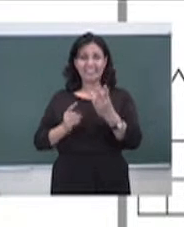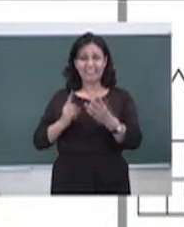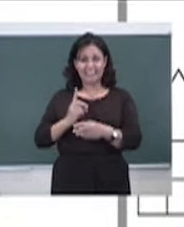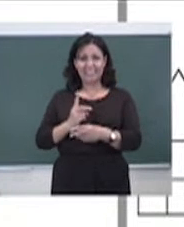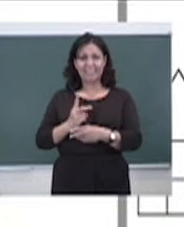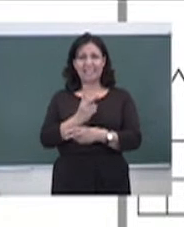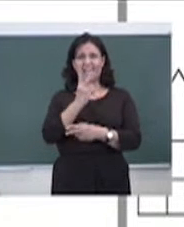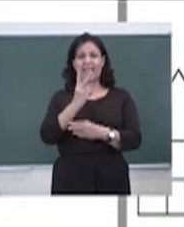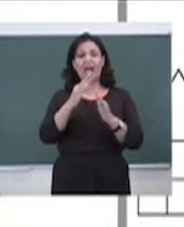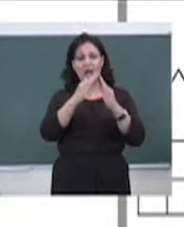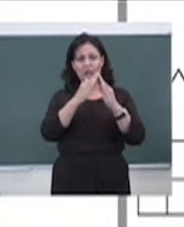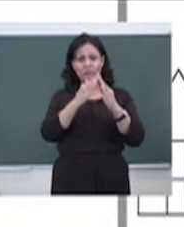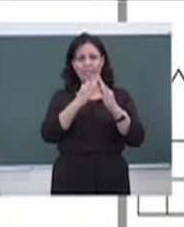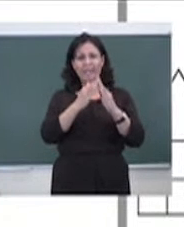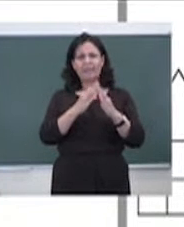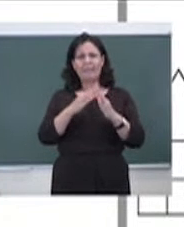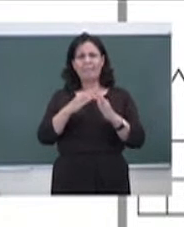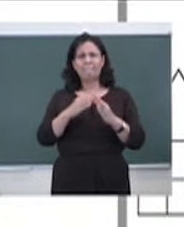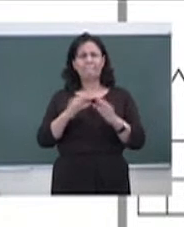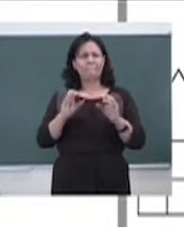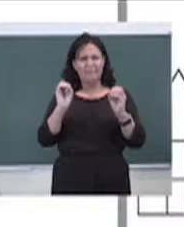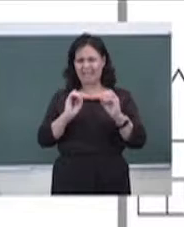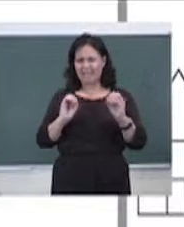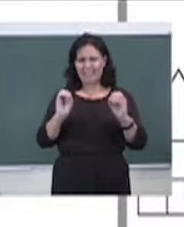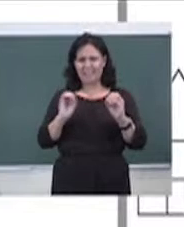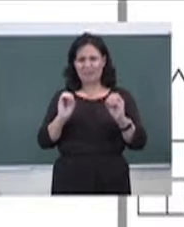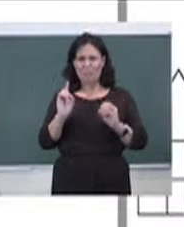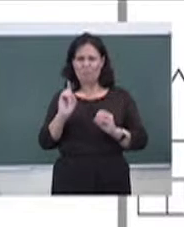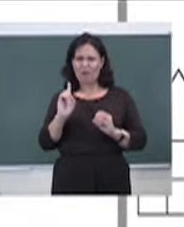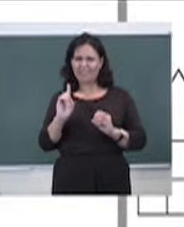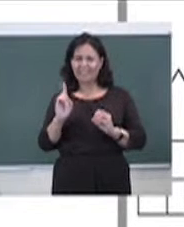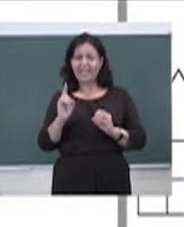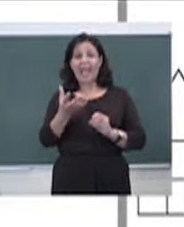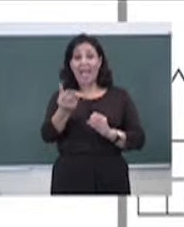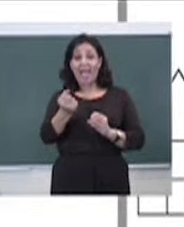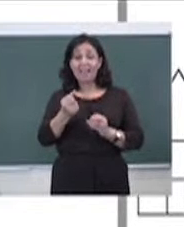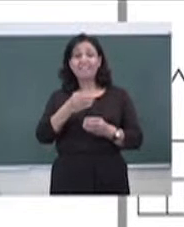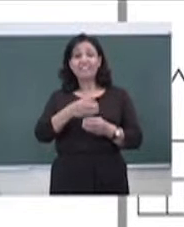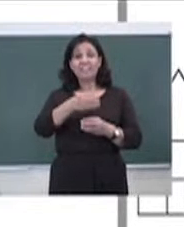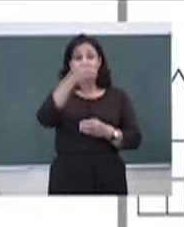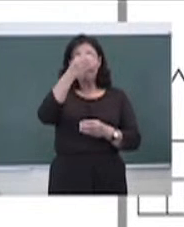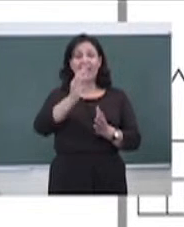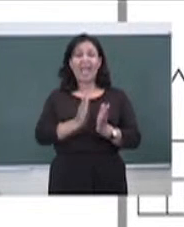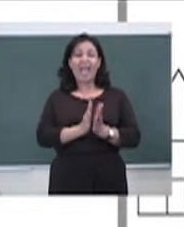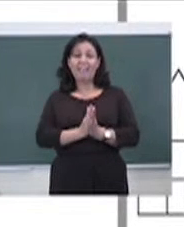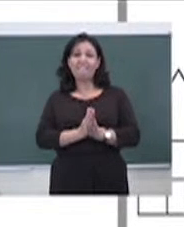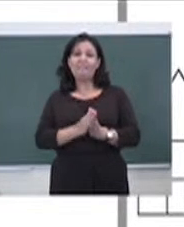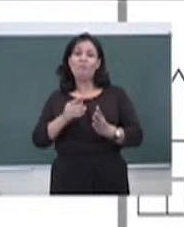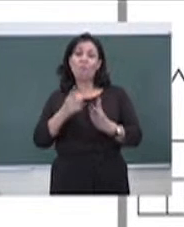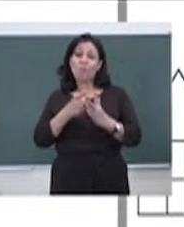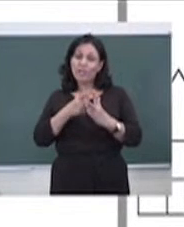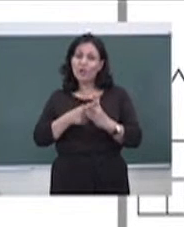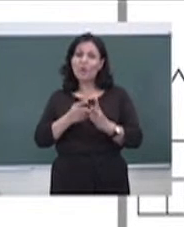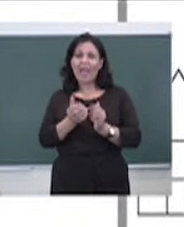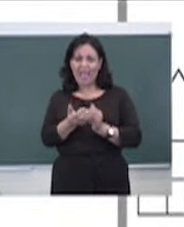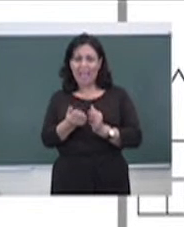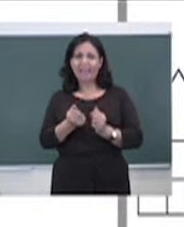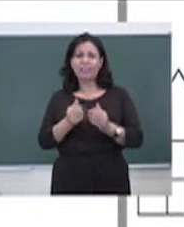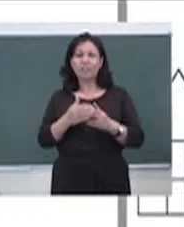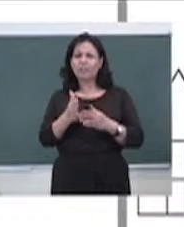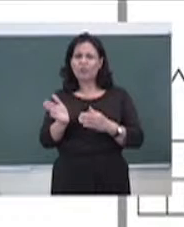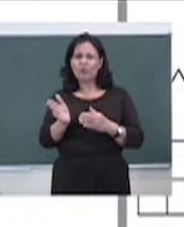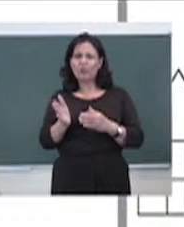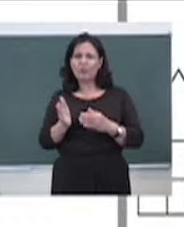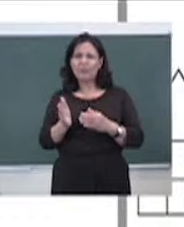missing something. It has a chimney, a window, a door, but it is missing a